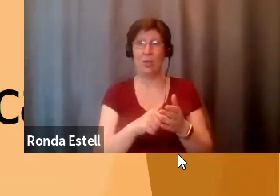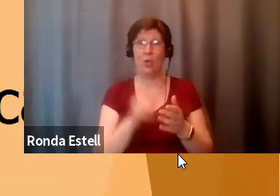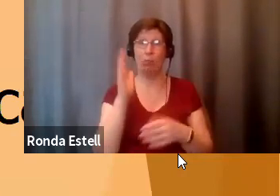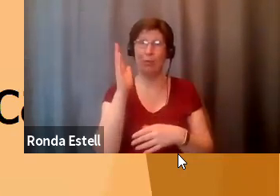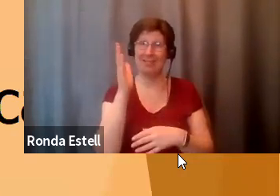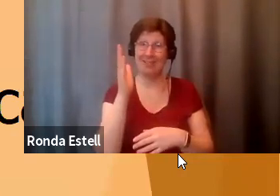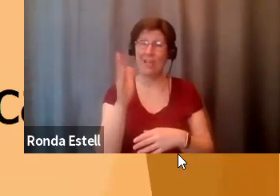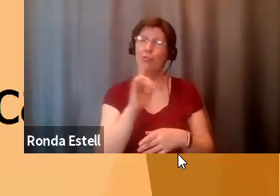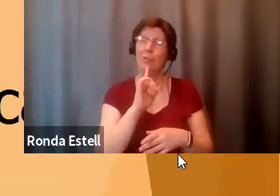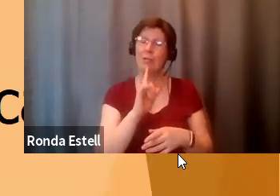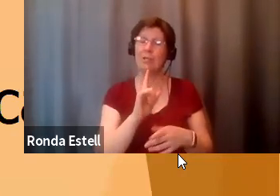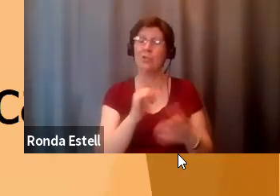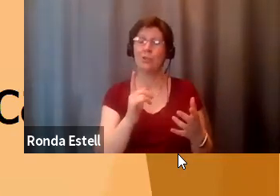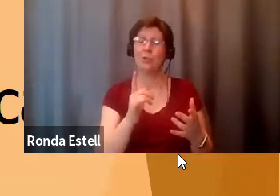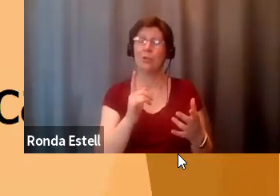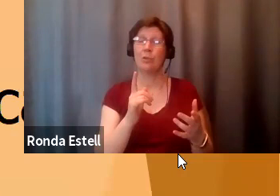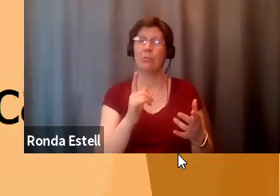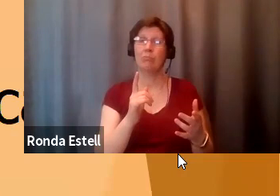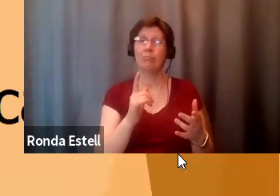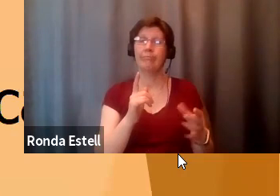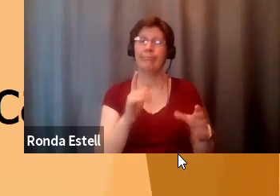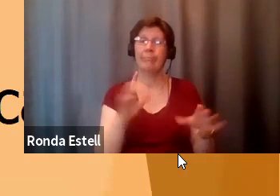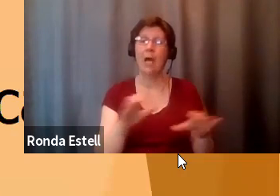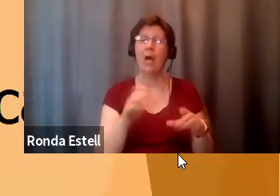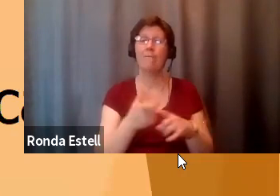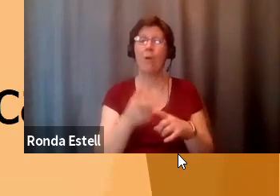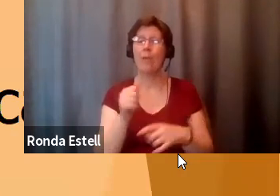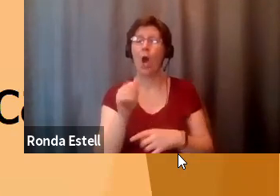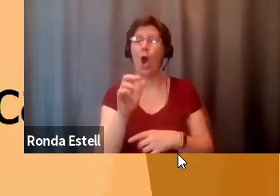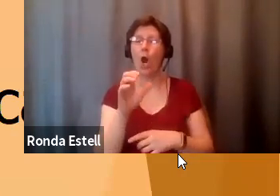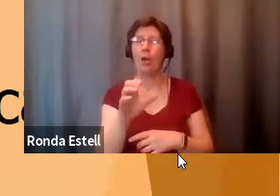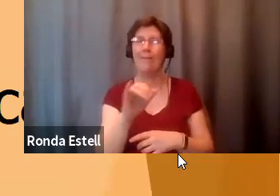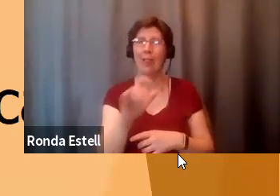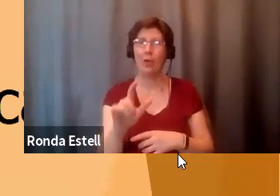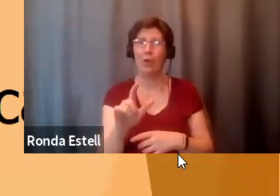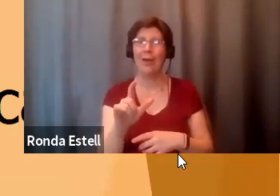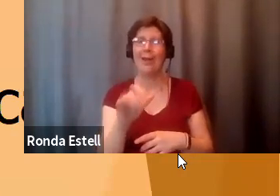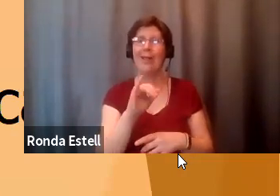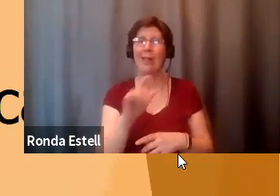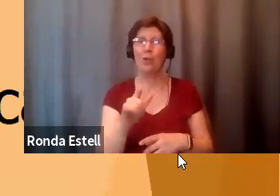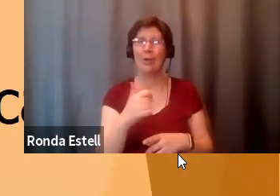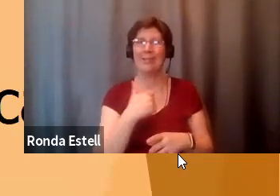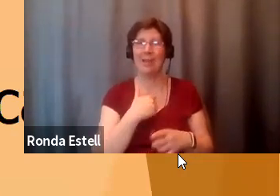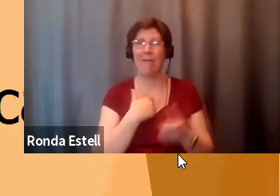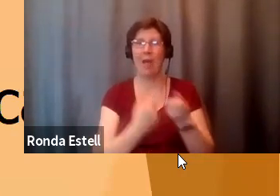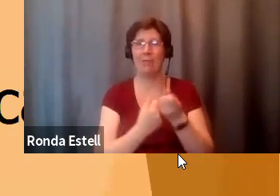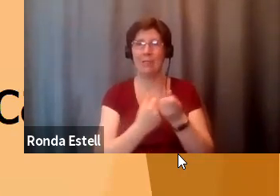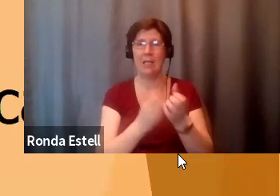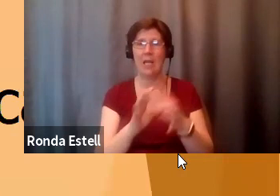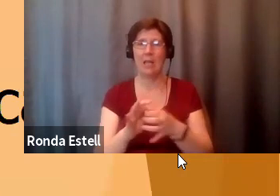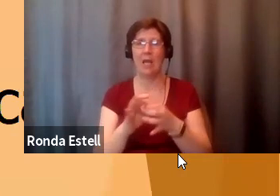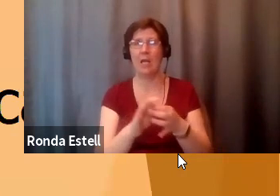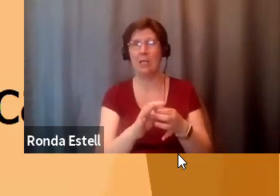presentation is being done by the ARC of Illinois and the Illinois Self-Advocacy Alliance.